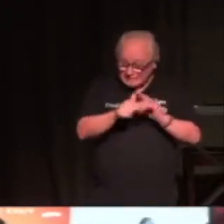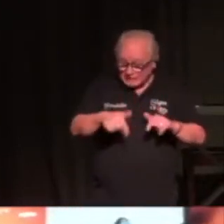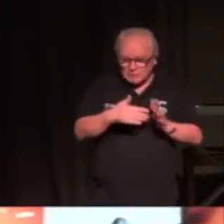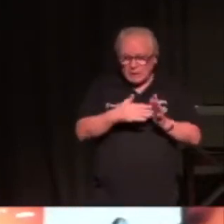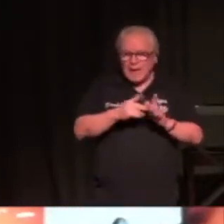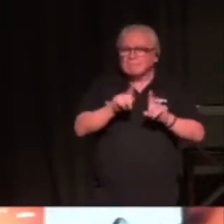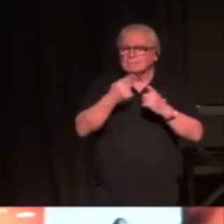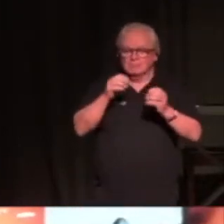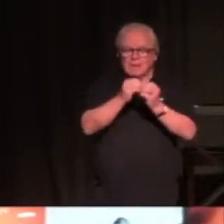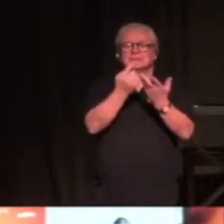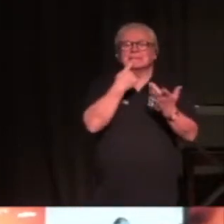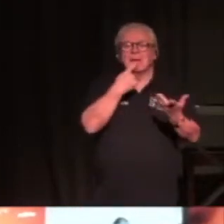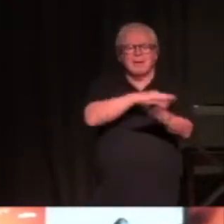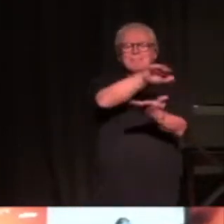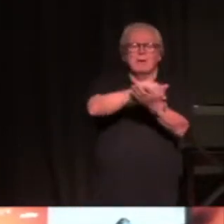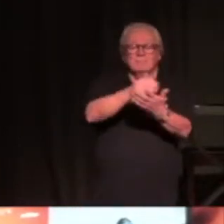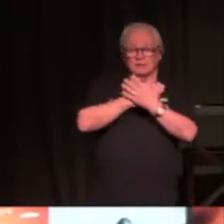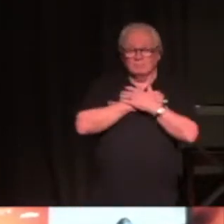love will drive out all fear.